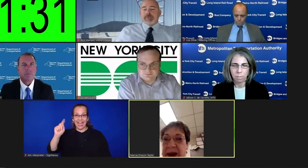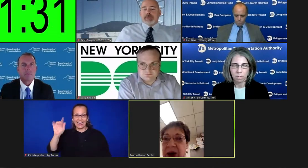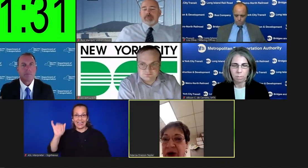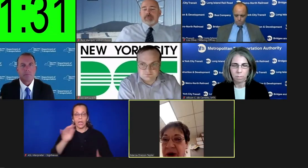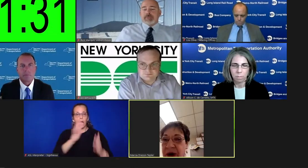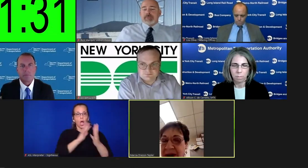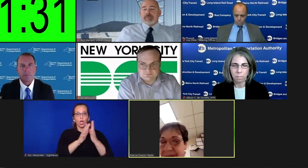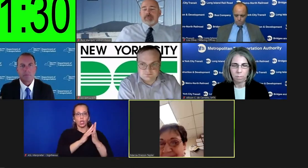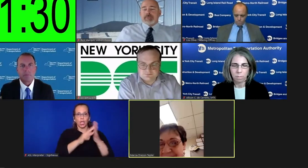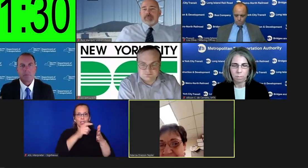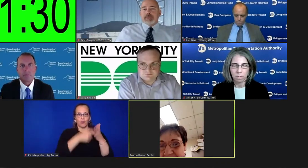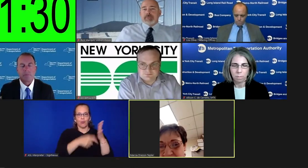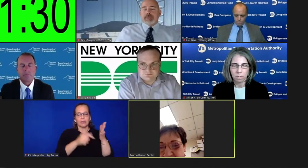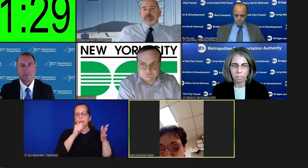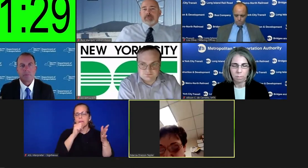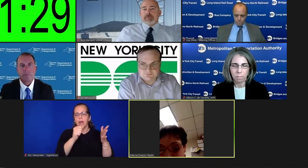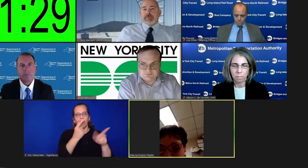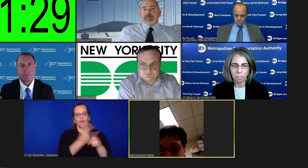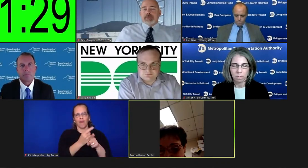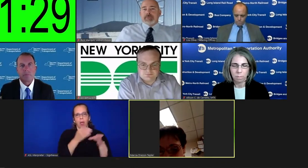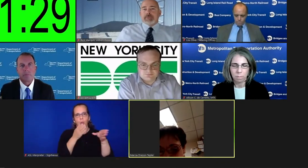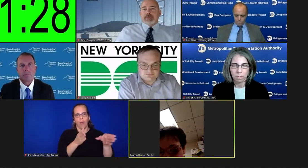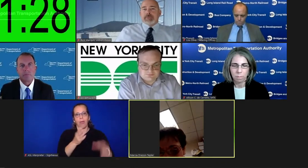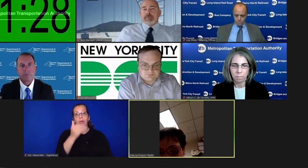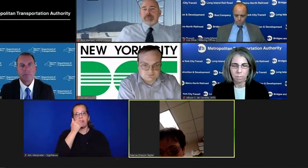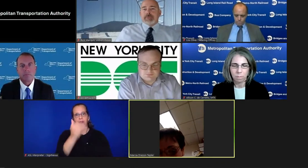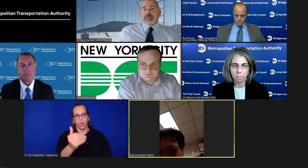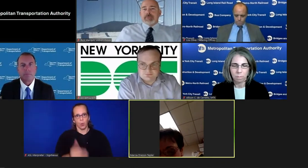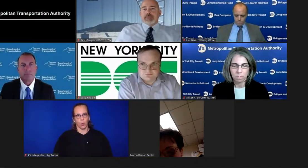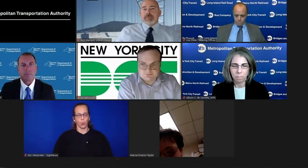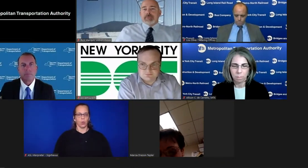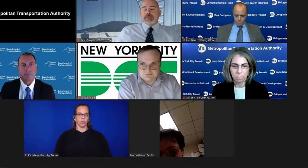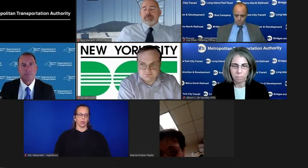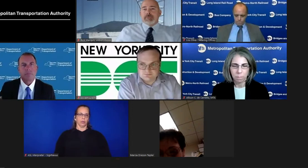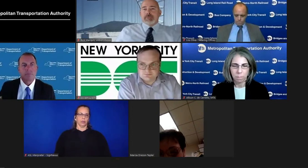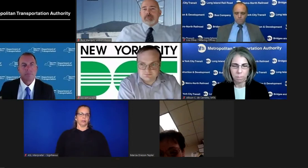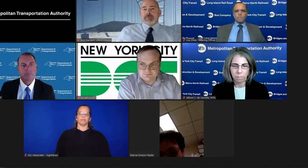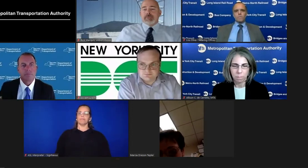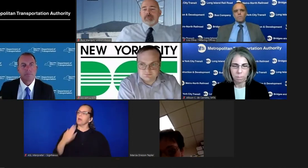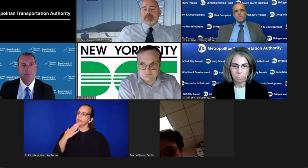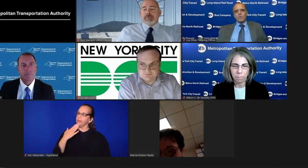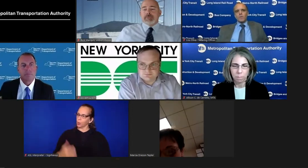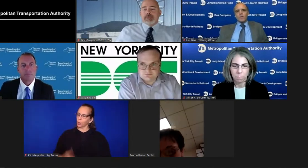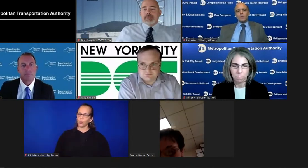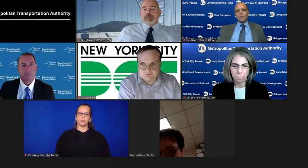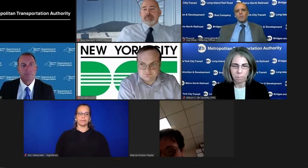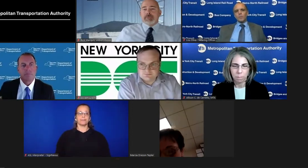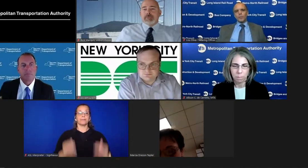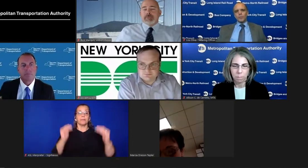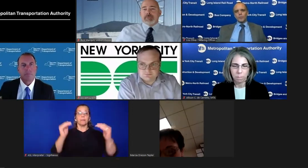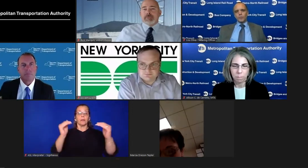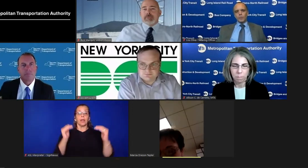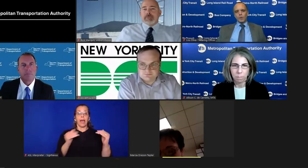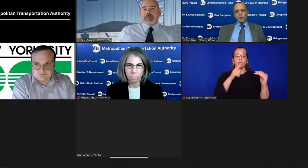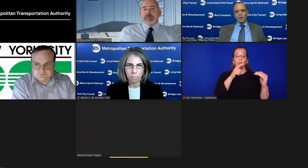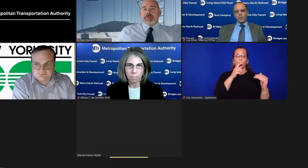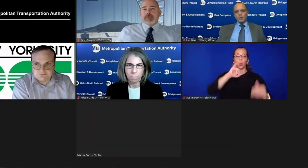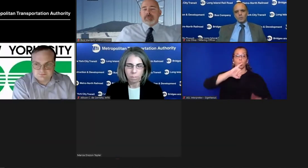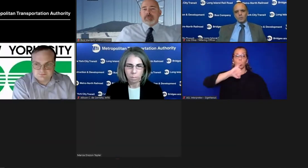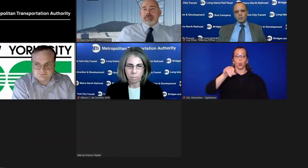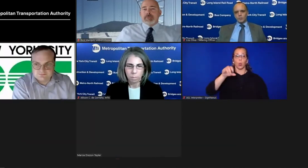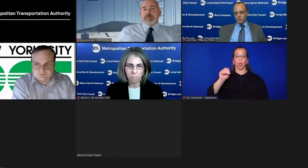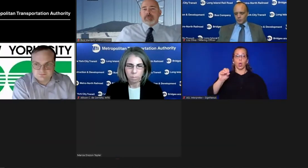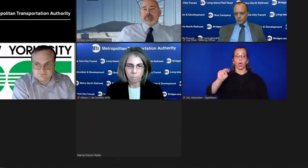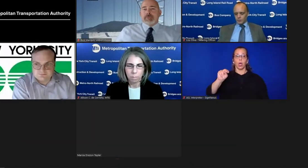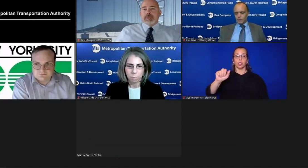not the way to do this thank you thank you our next speaker is Jonathan